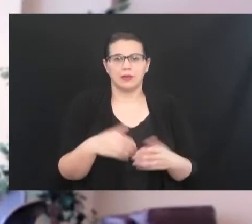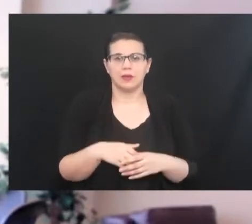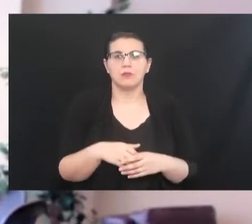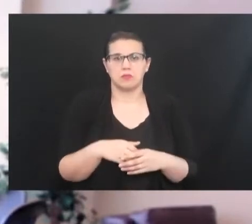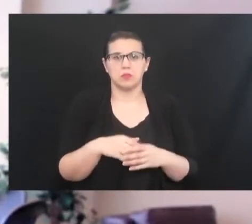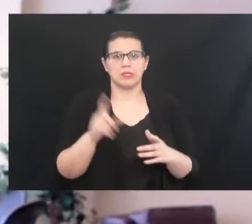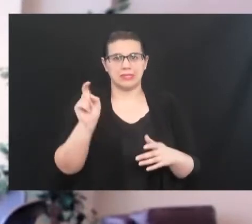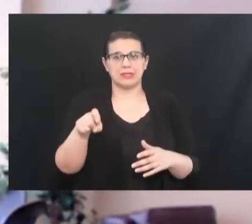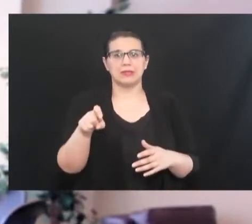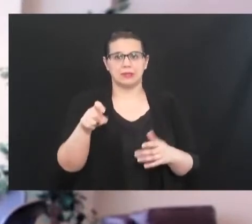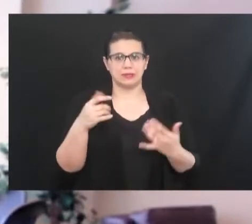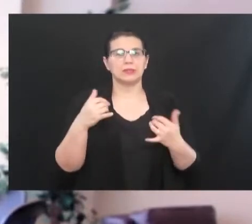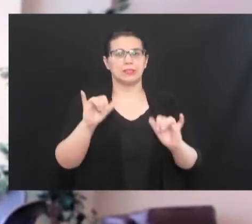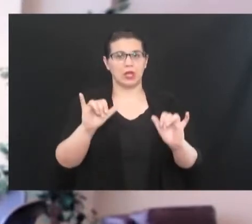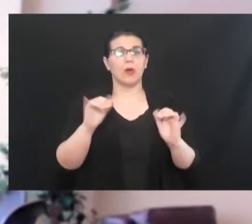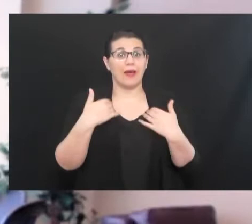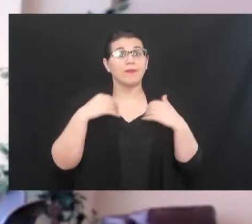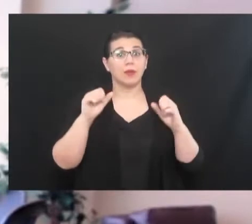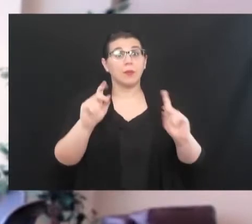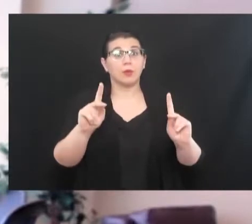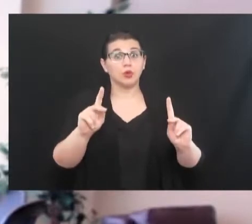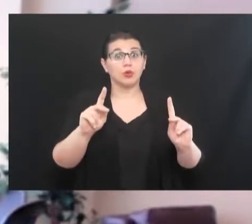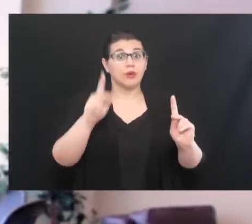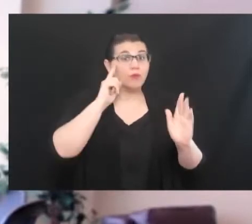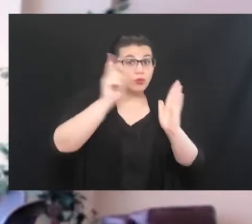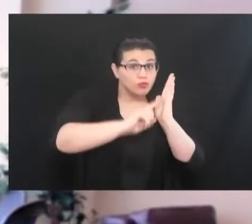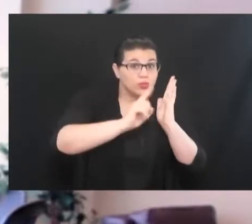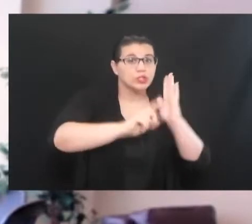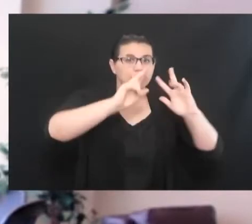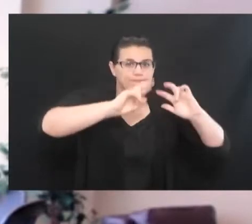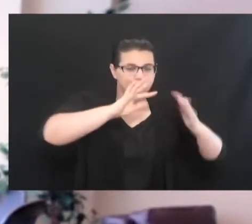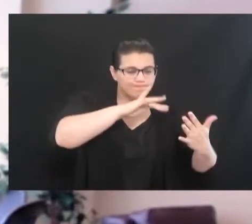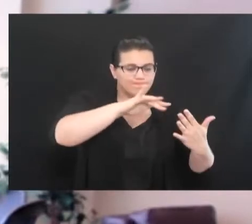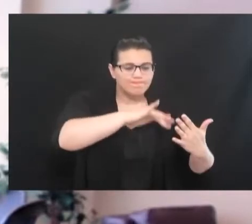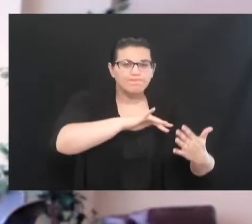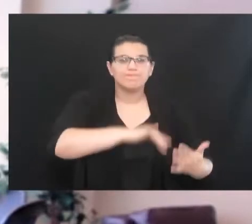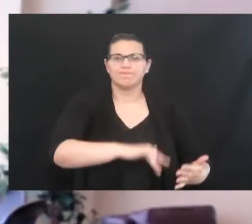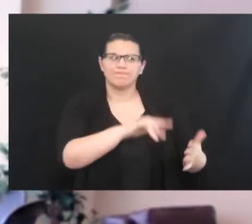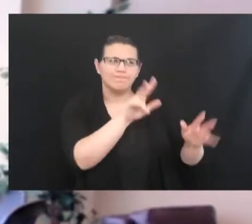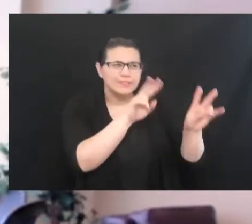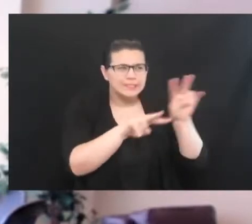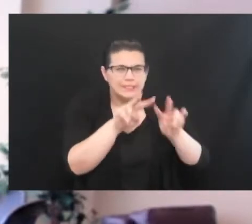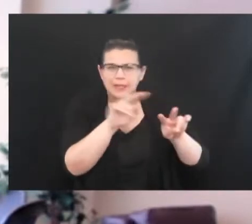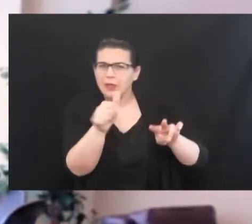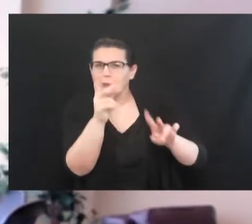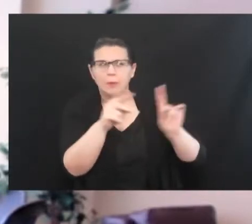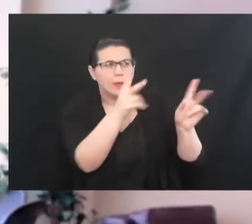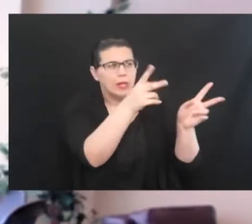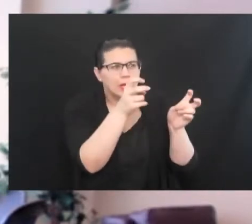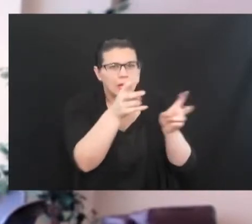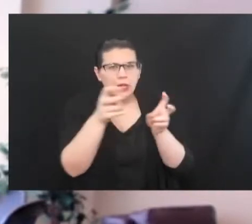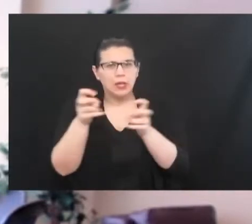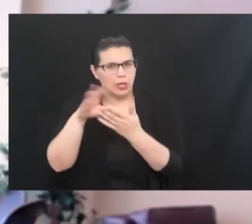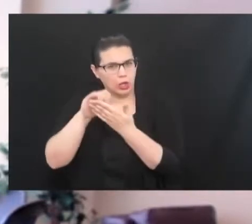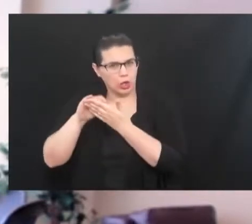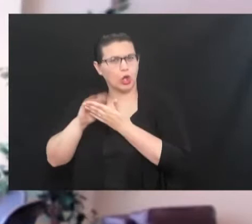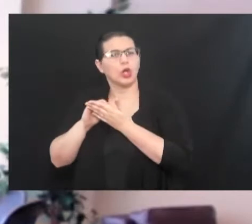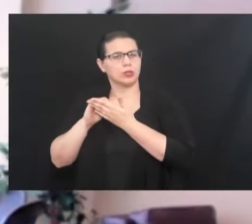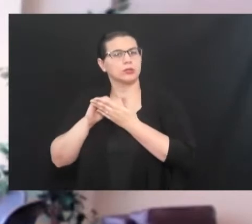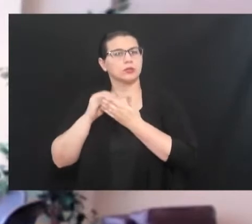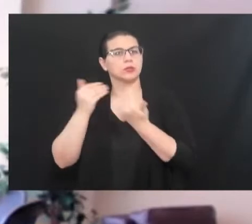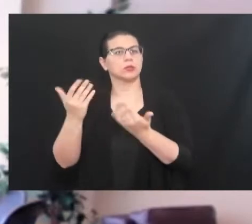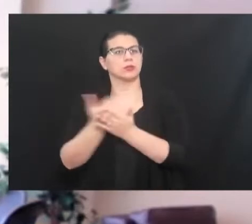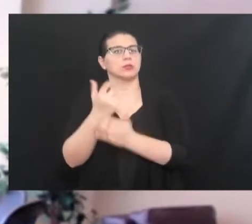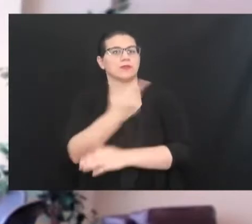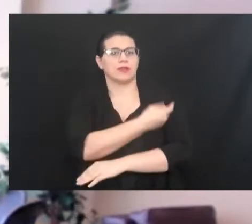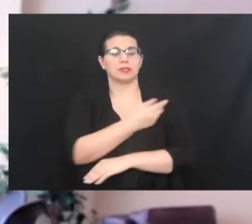opportunity to protect our people from getting infected with COVID-19. Particularly the